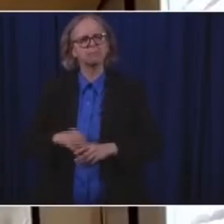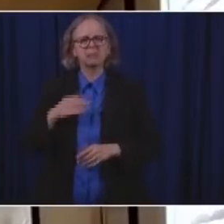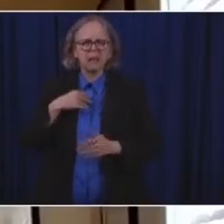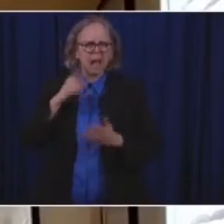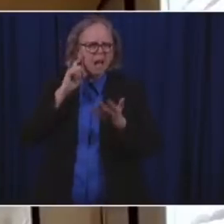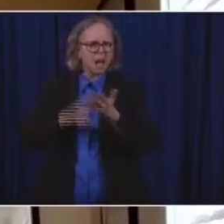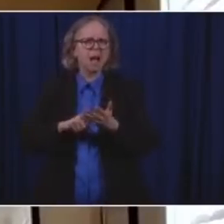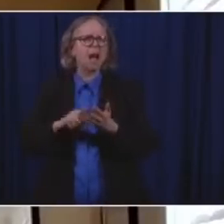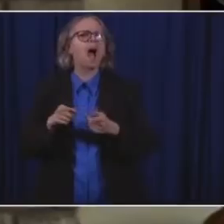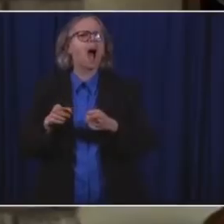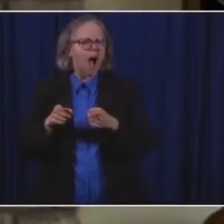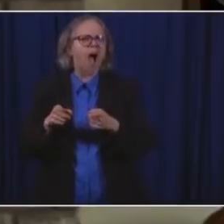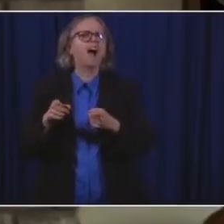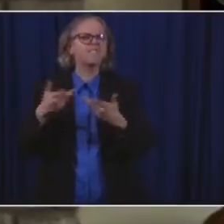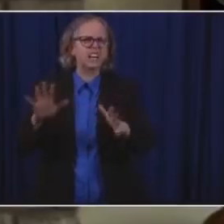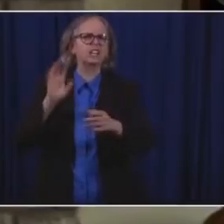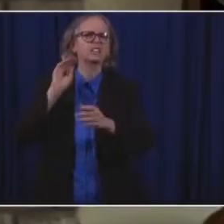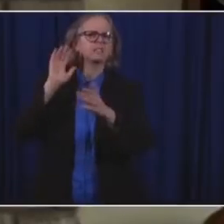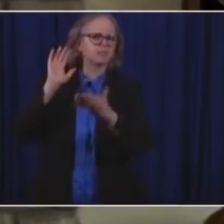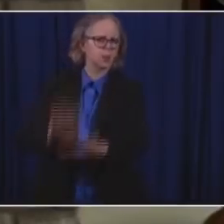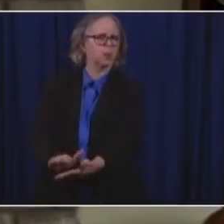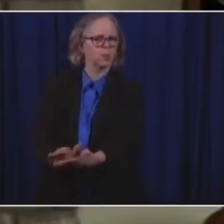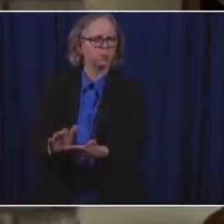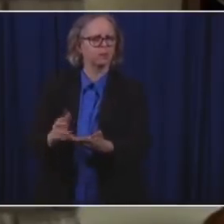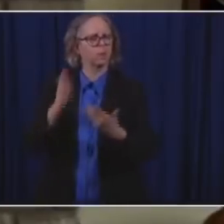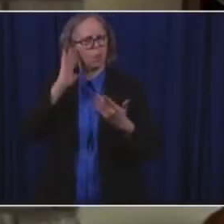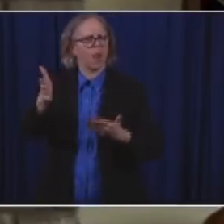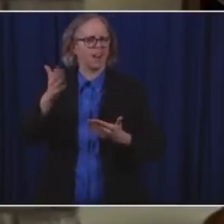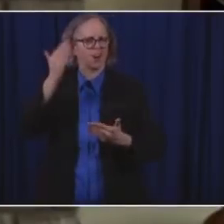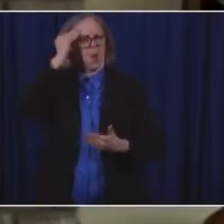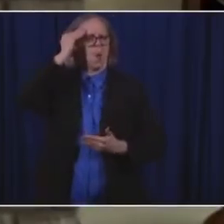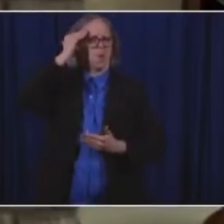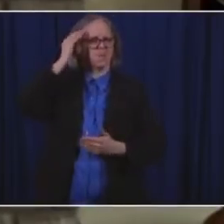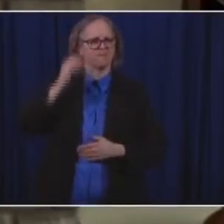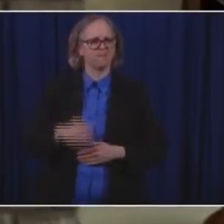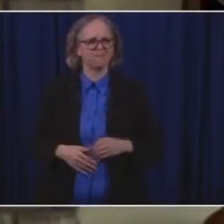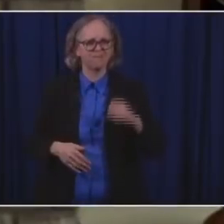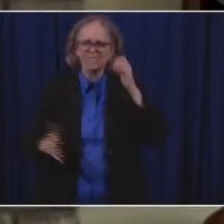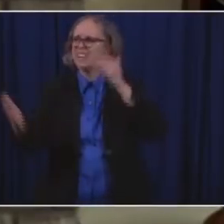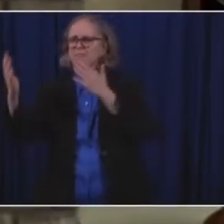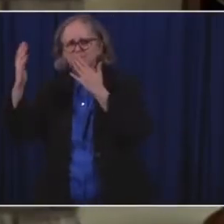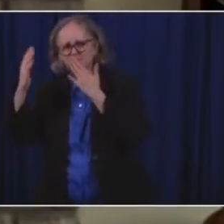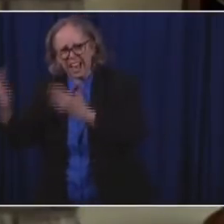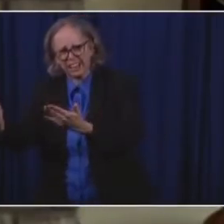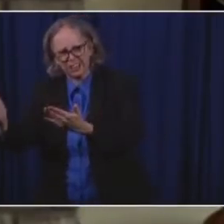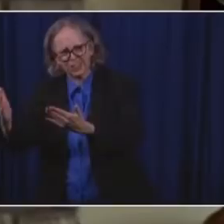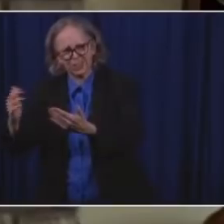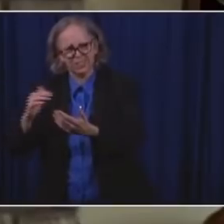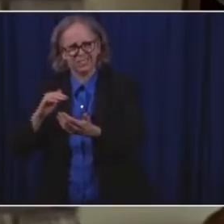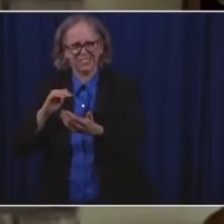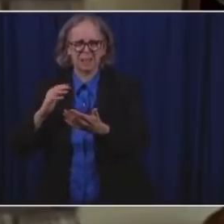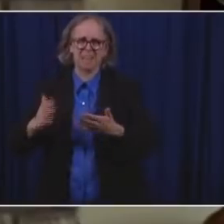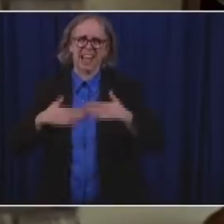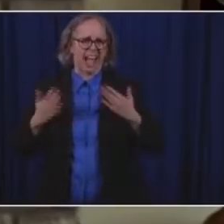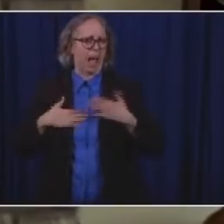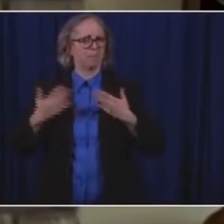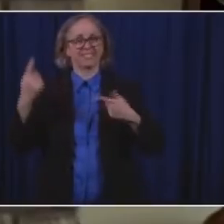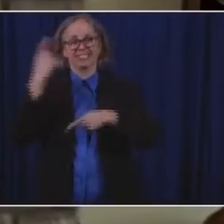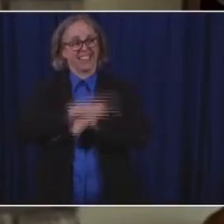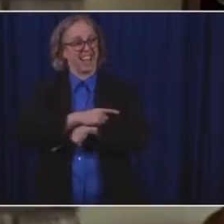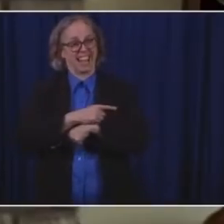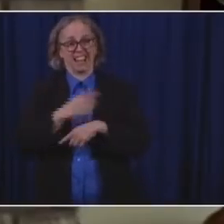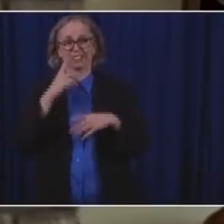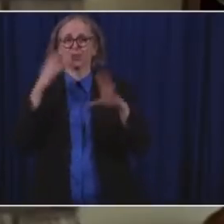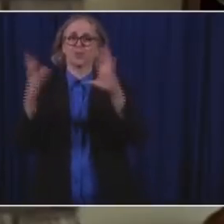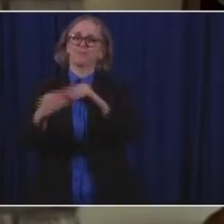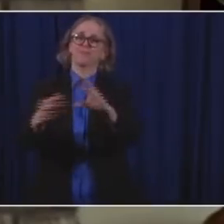bed. Well, I want to thank you all very much. And look, it's a happy day to be talking about vaccines. It's a happy